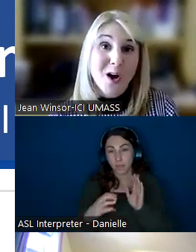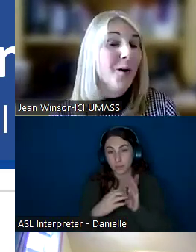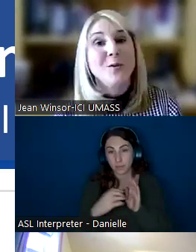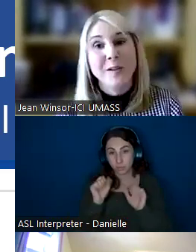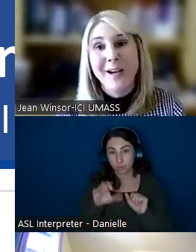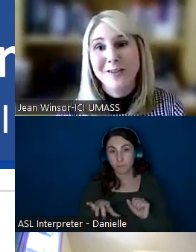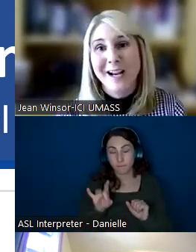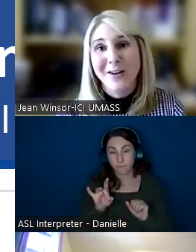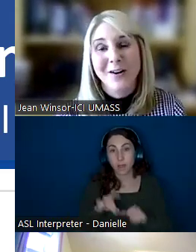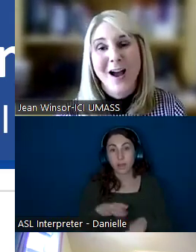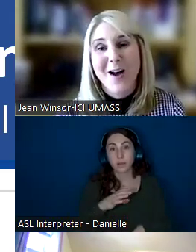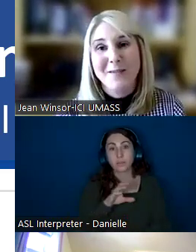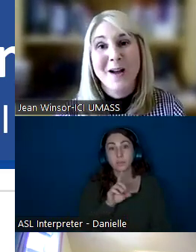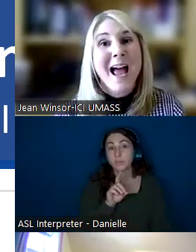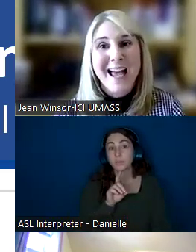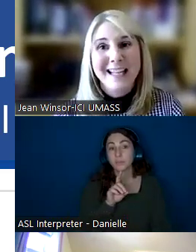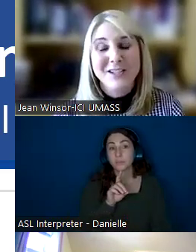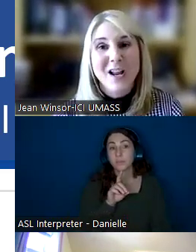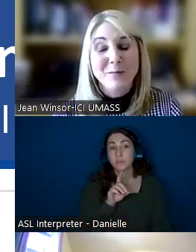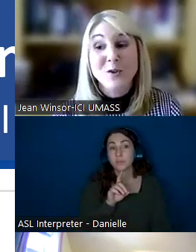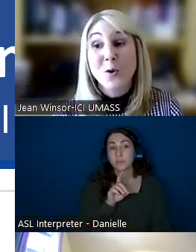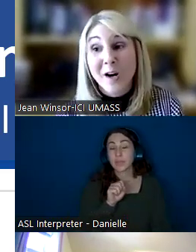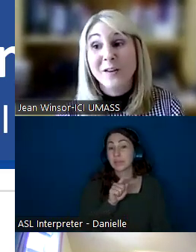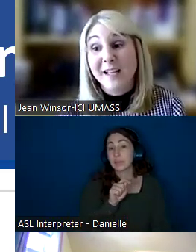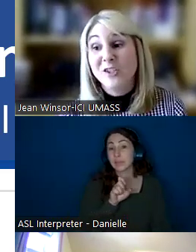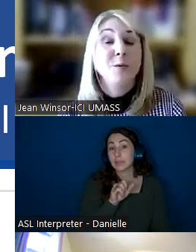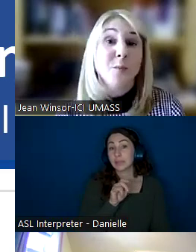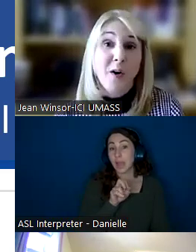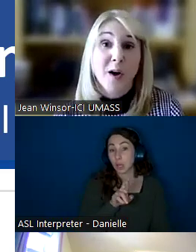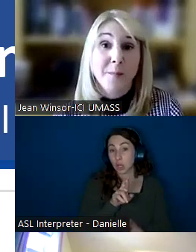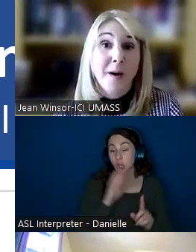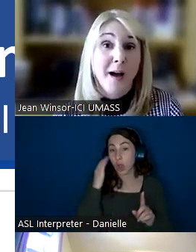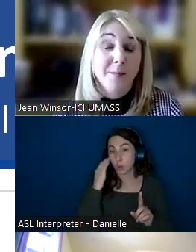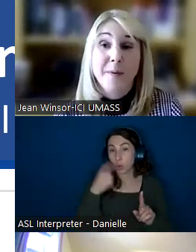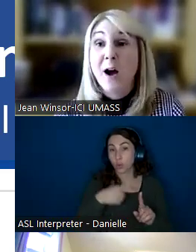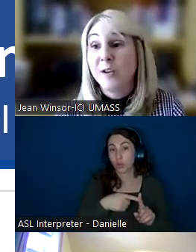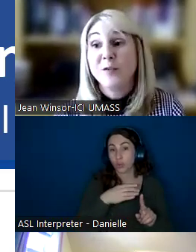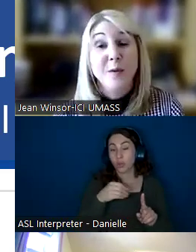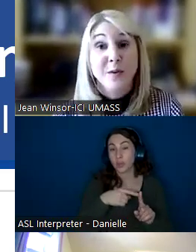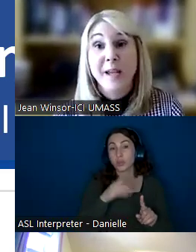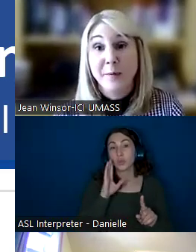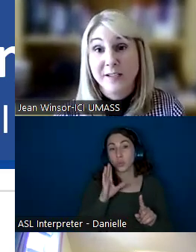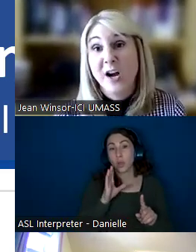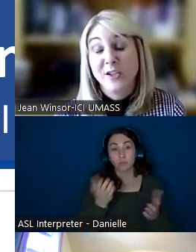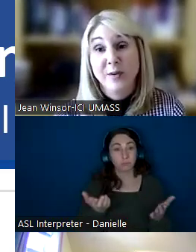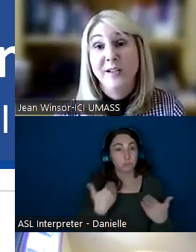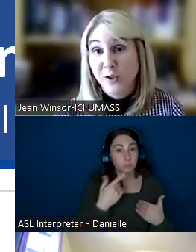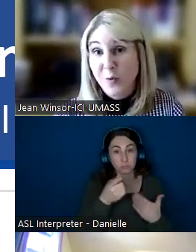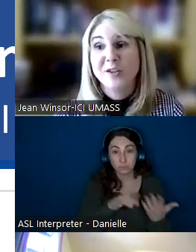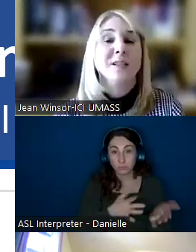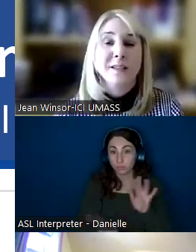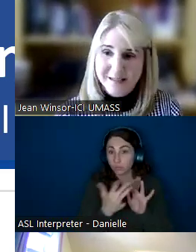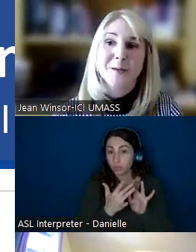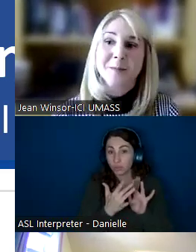also know Dorothy Hairsteiner, and I'm sure that she would welcome outreach from you to be able to talk to you and answer